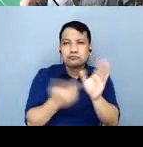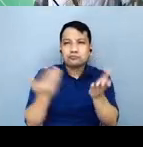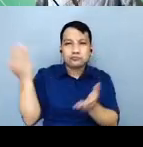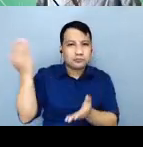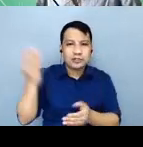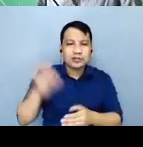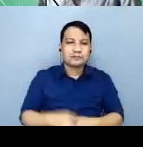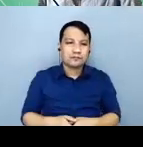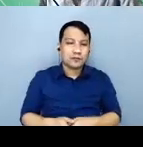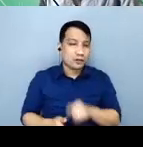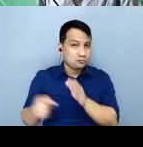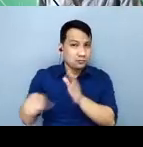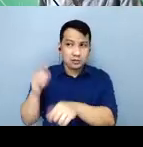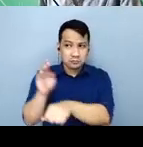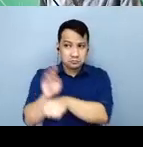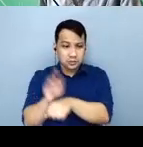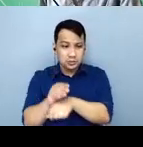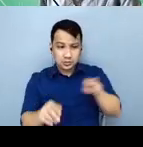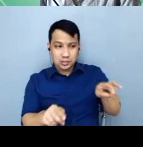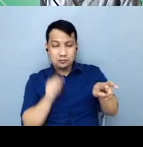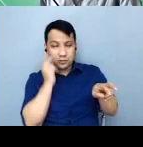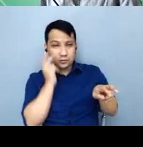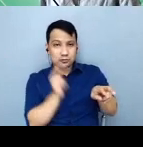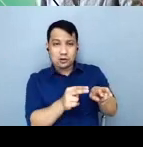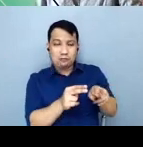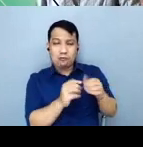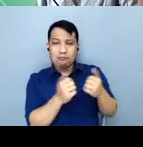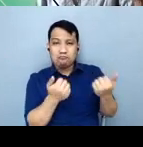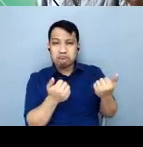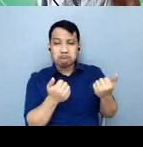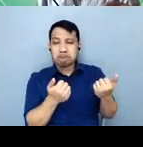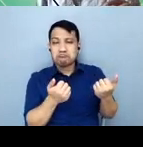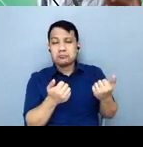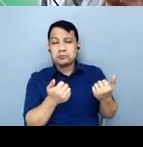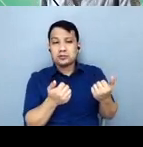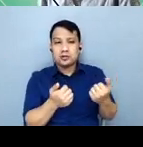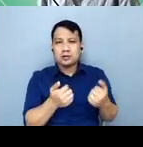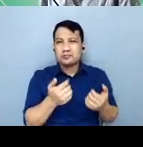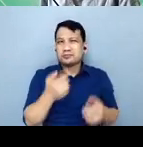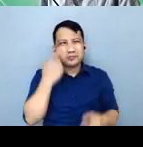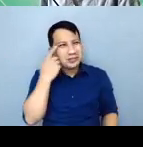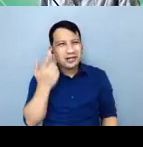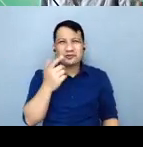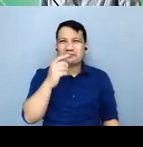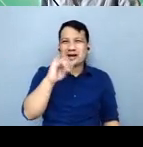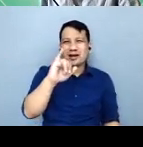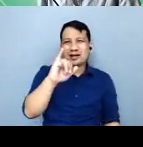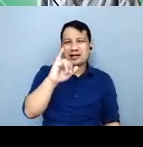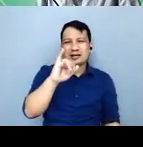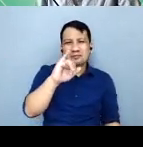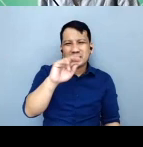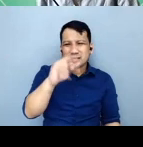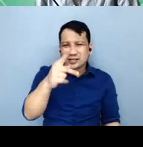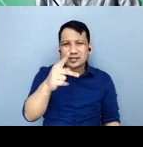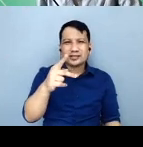as some businesses are starting to look into the effects, inks and packaging for both clothing,